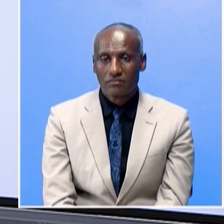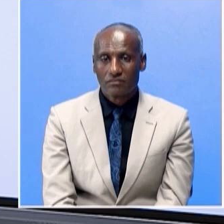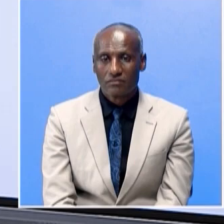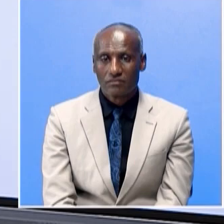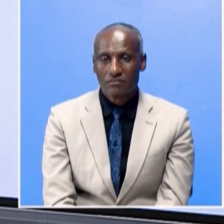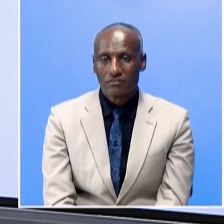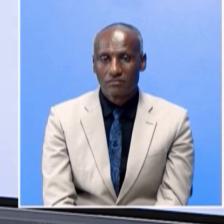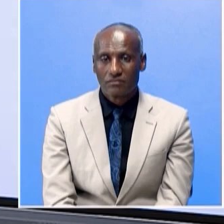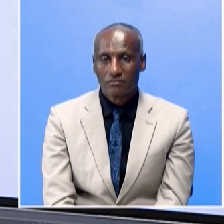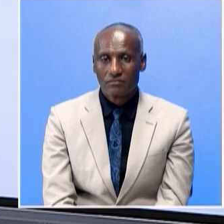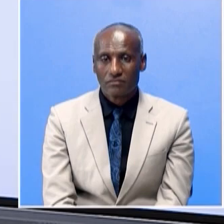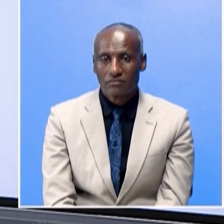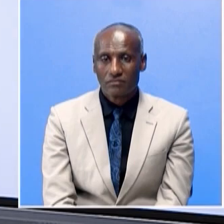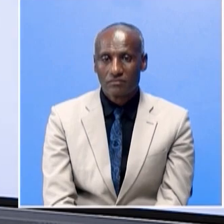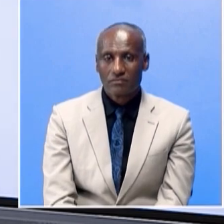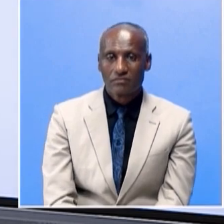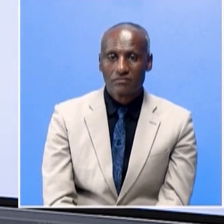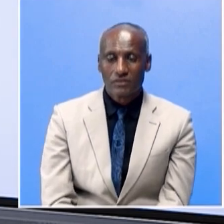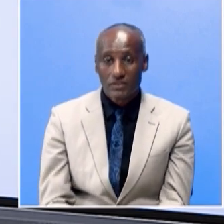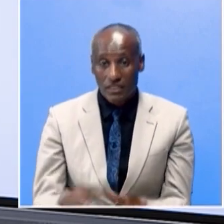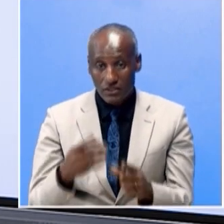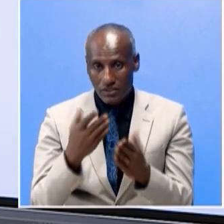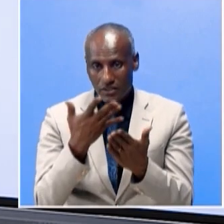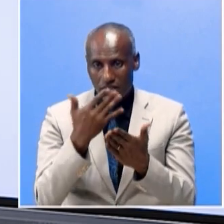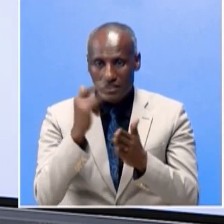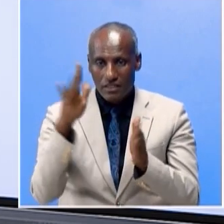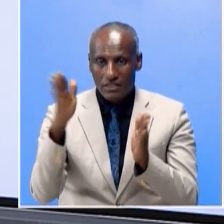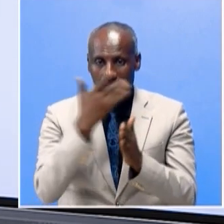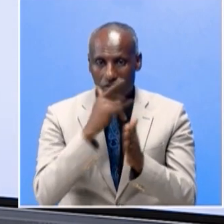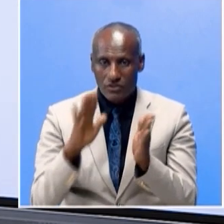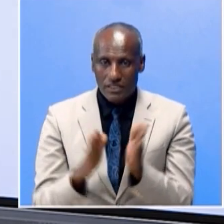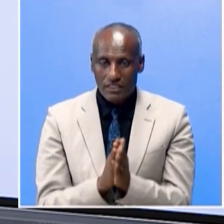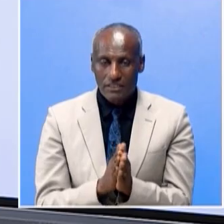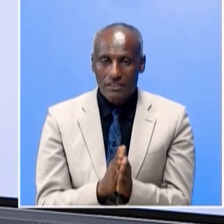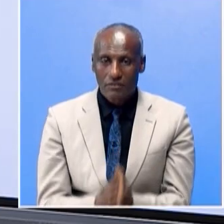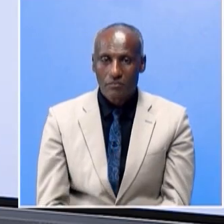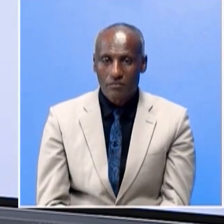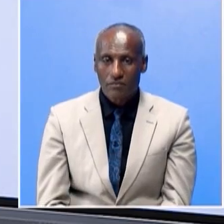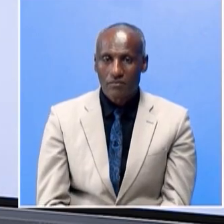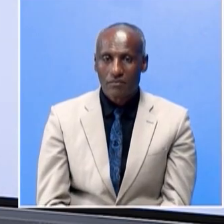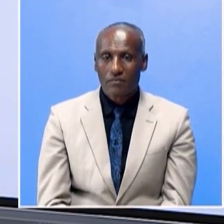Here, where we're using such kinds of structure, we have to use what?